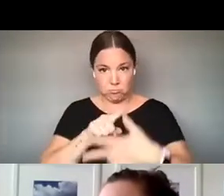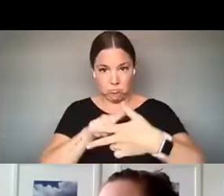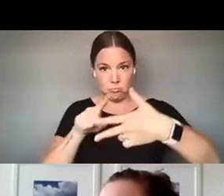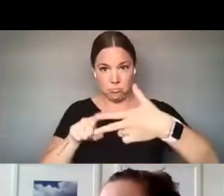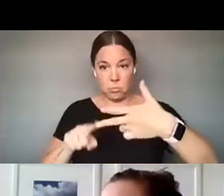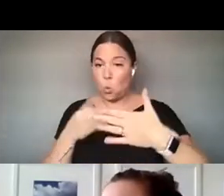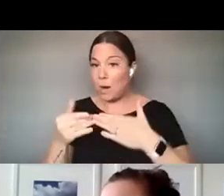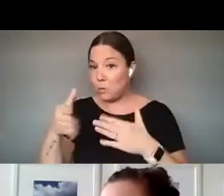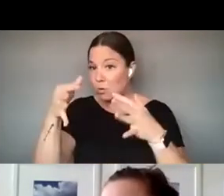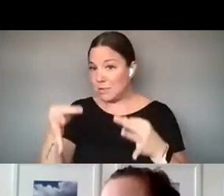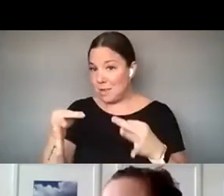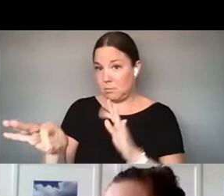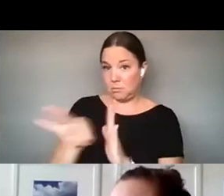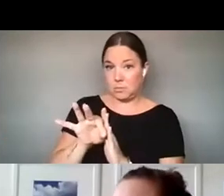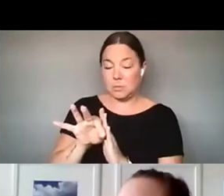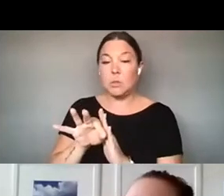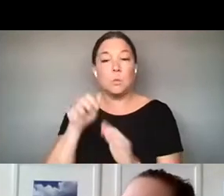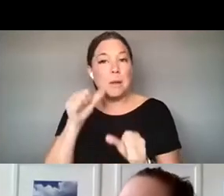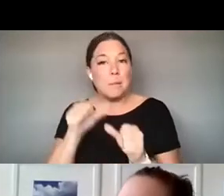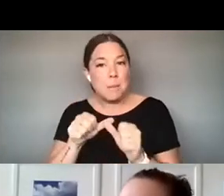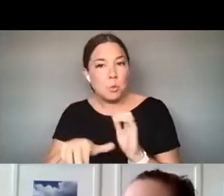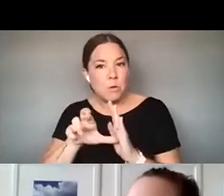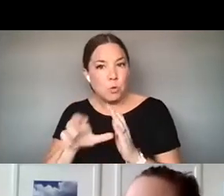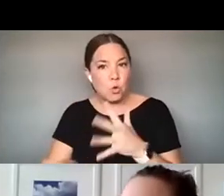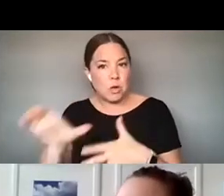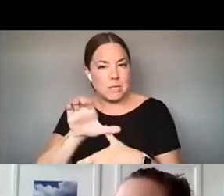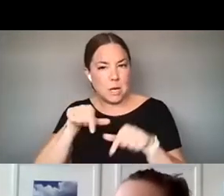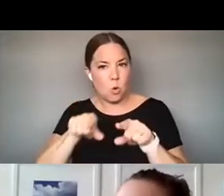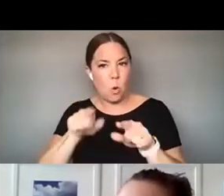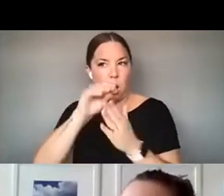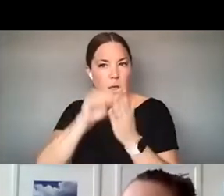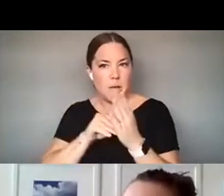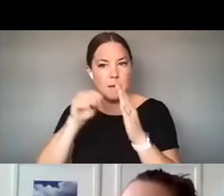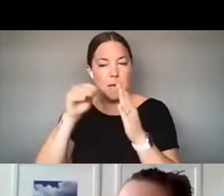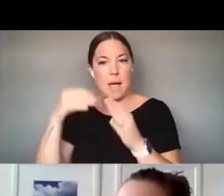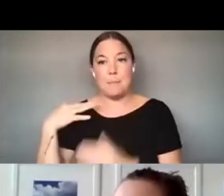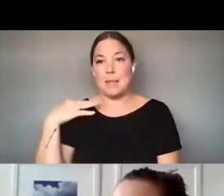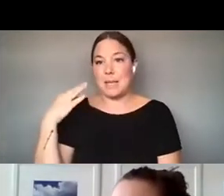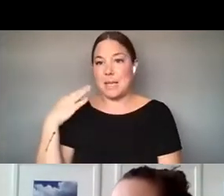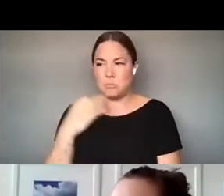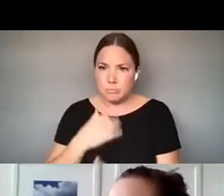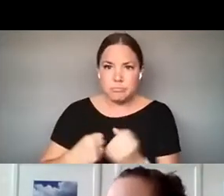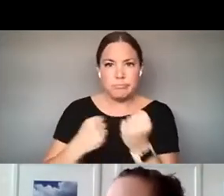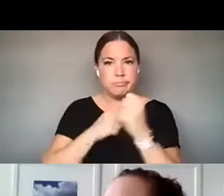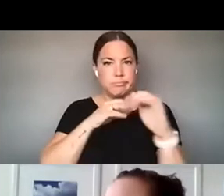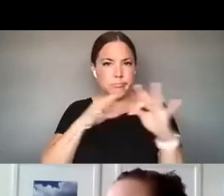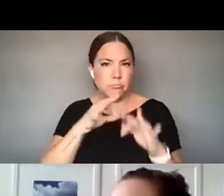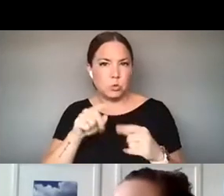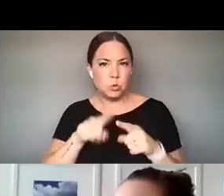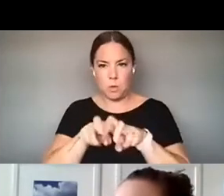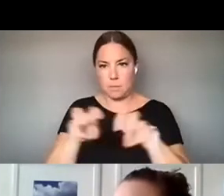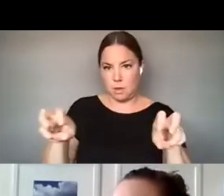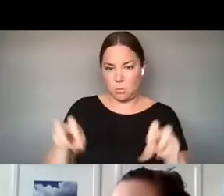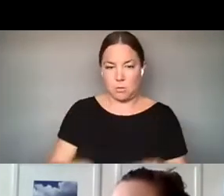choose, keep in mind the review criteria when crafting your application to make the best case for the panel. Your